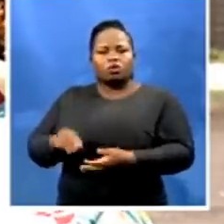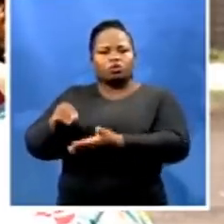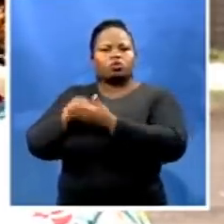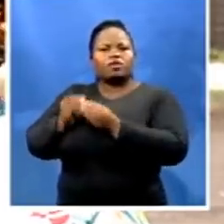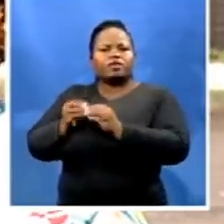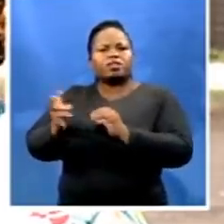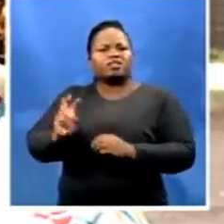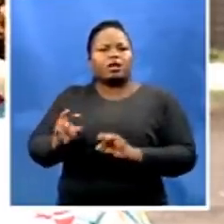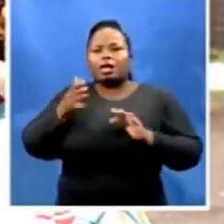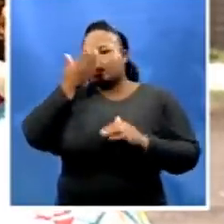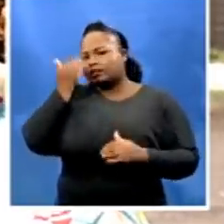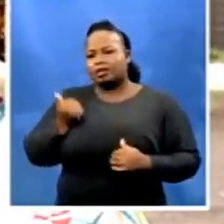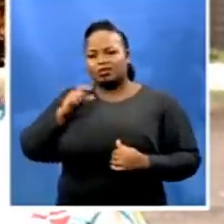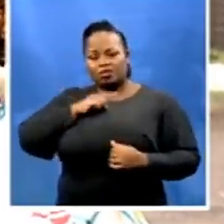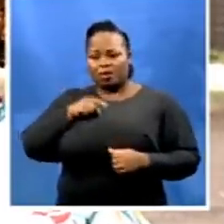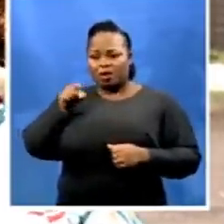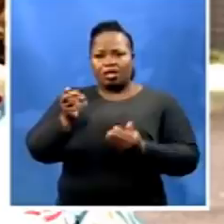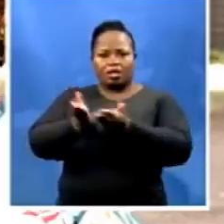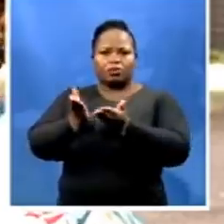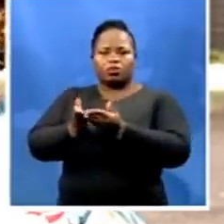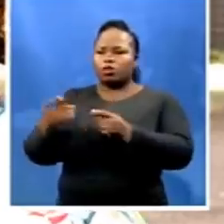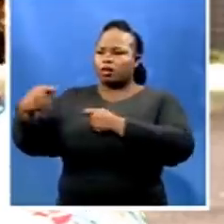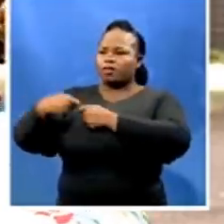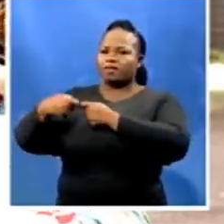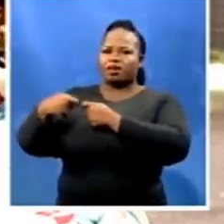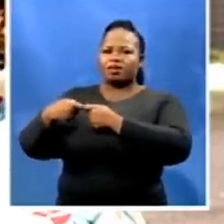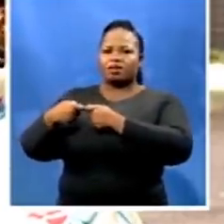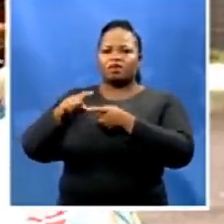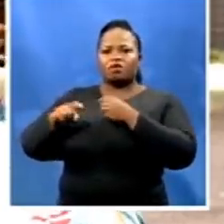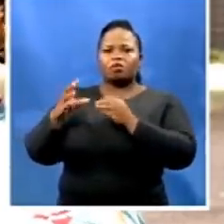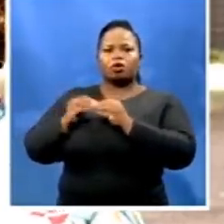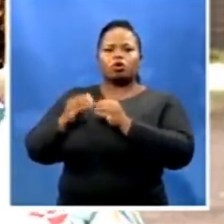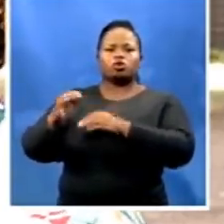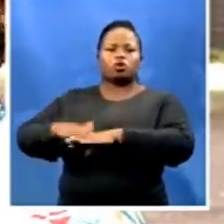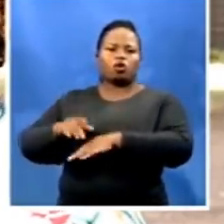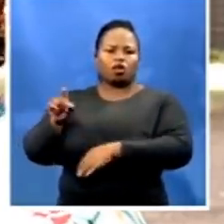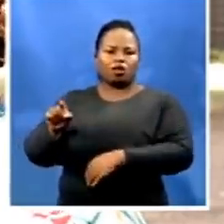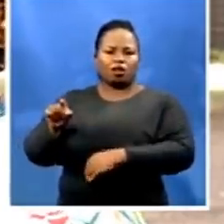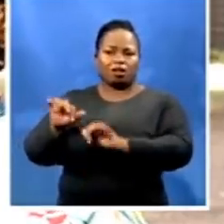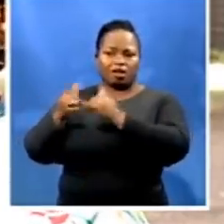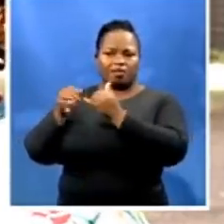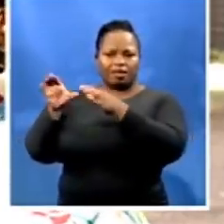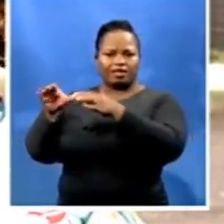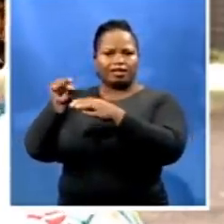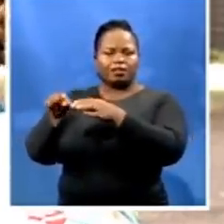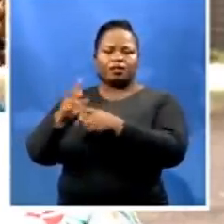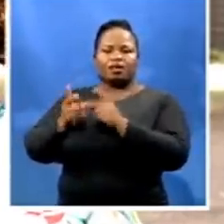besikade sifundwe uCotton On sisazoba lezo inkinga ke nokuthi isikole